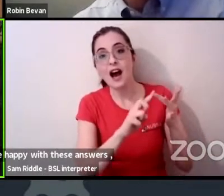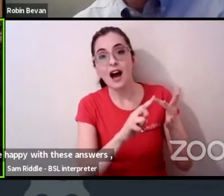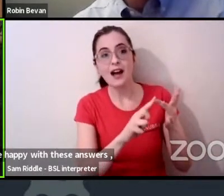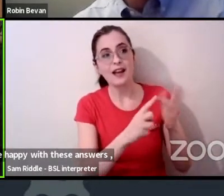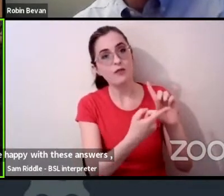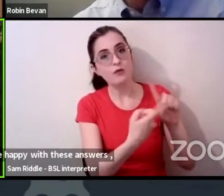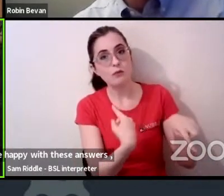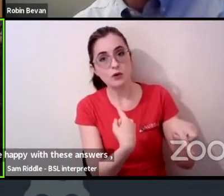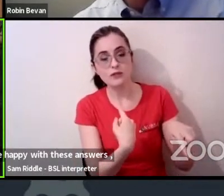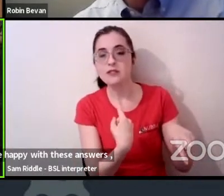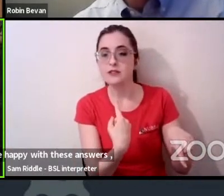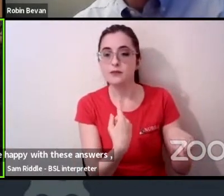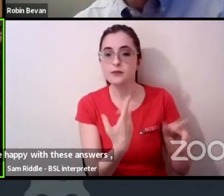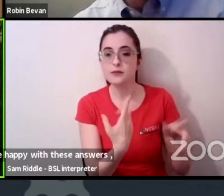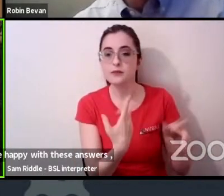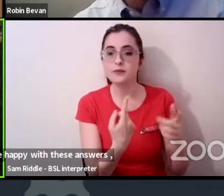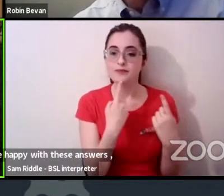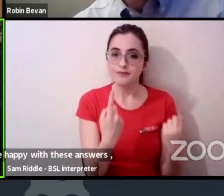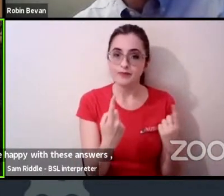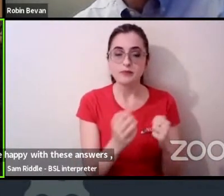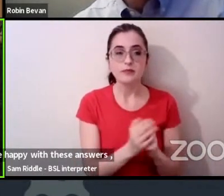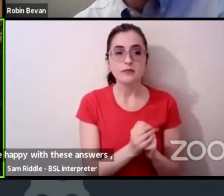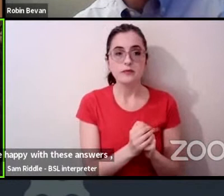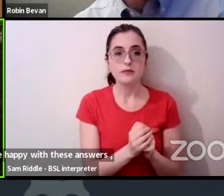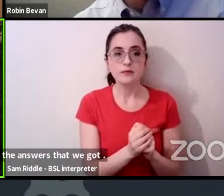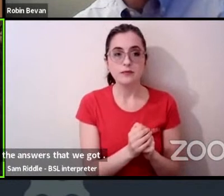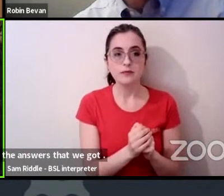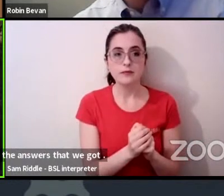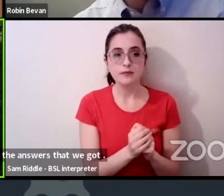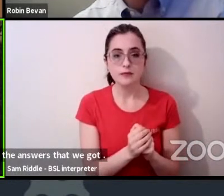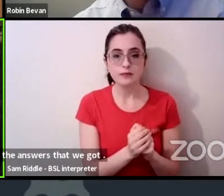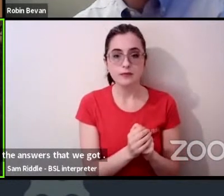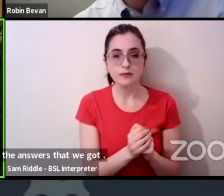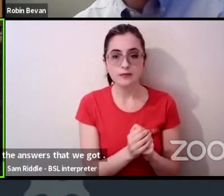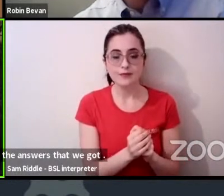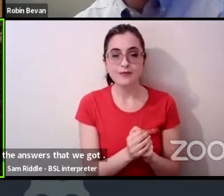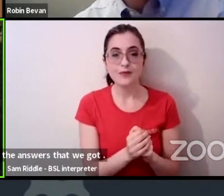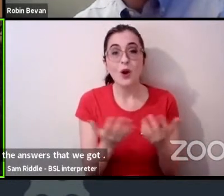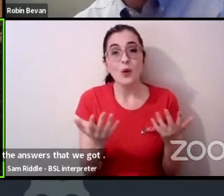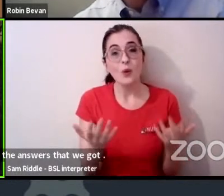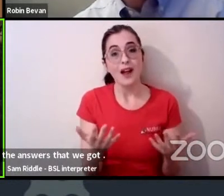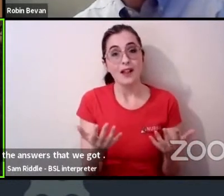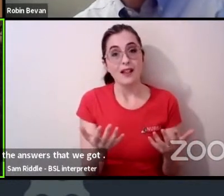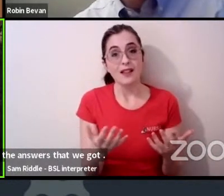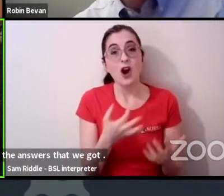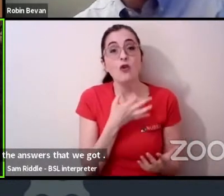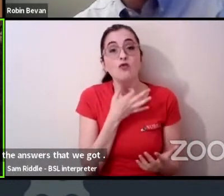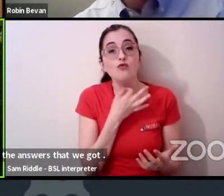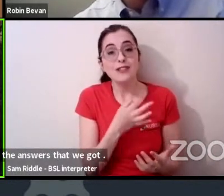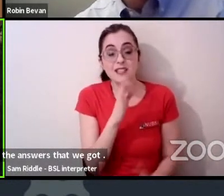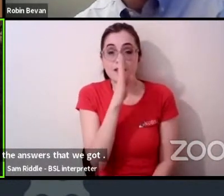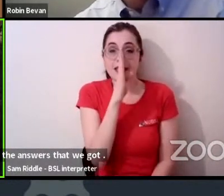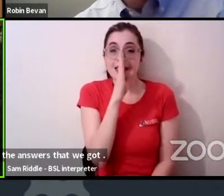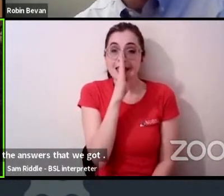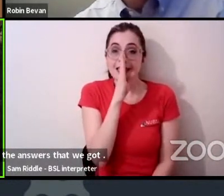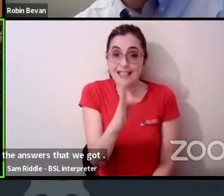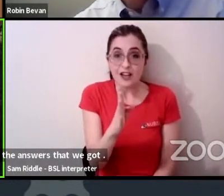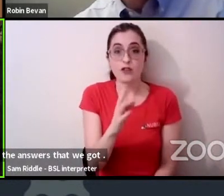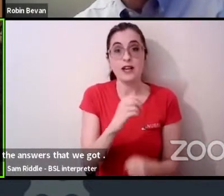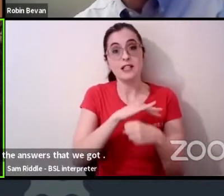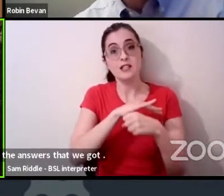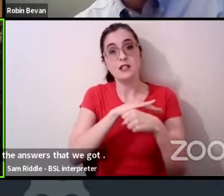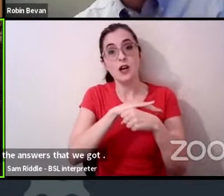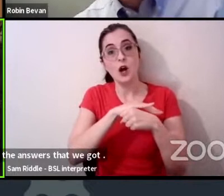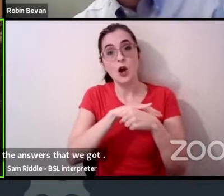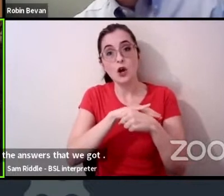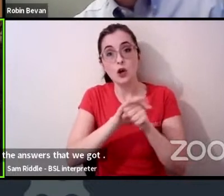referring to earlier. He says that the risk of serious COVID doubles with every 10